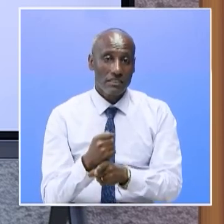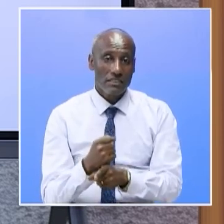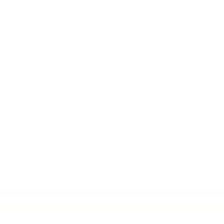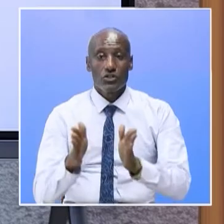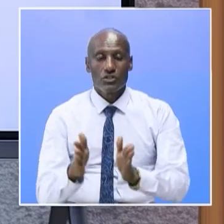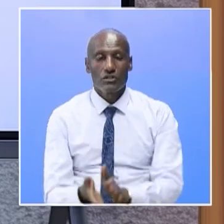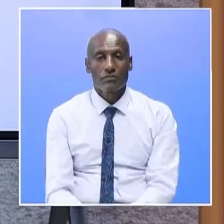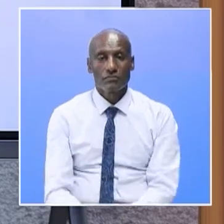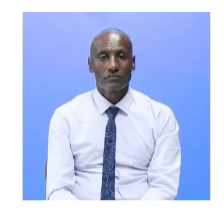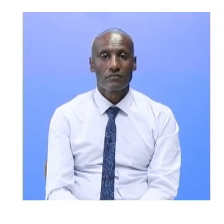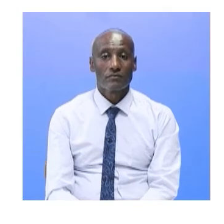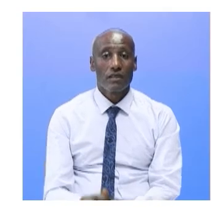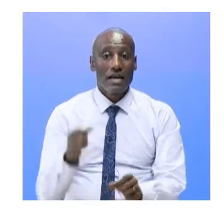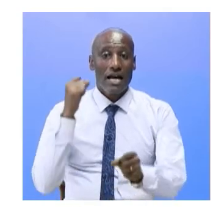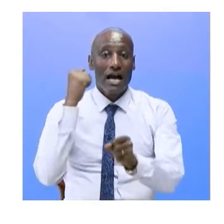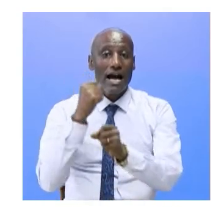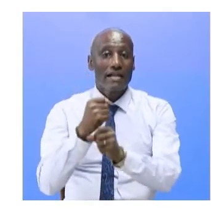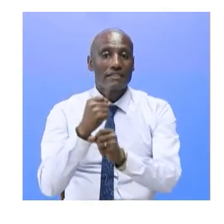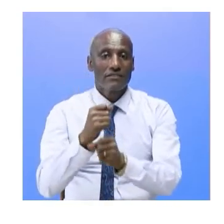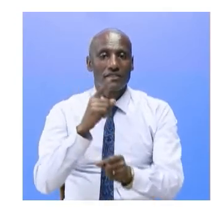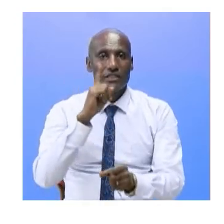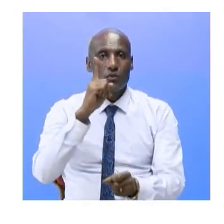prepositions. Activity 1.